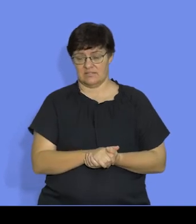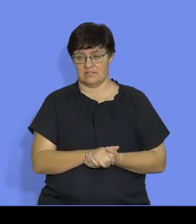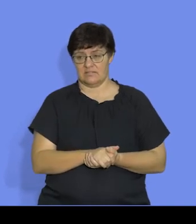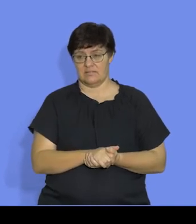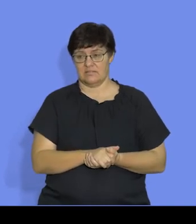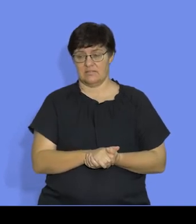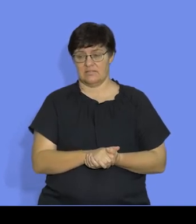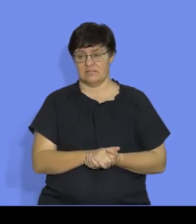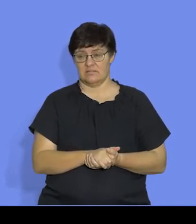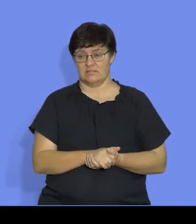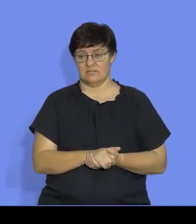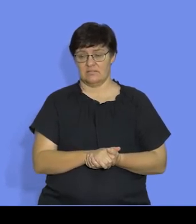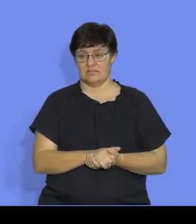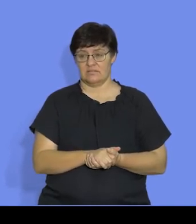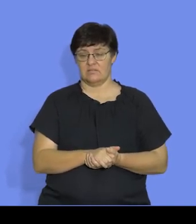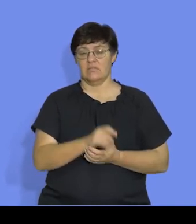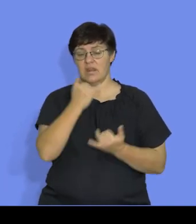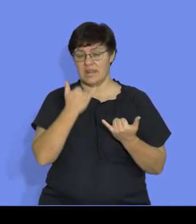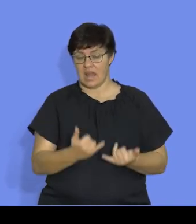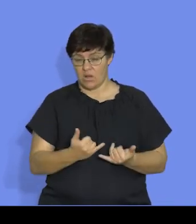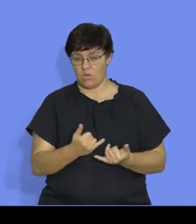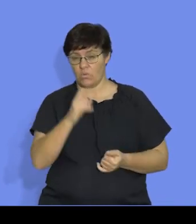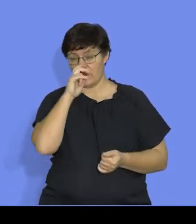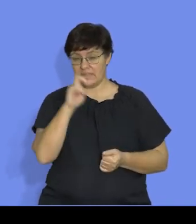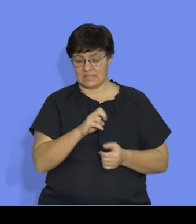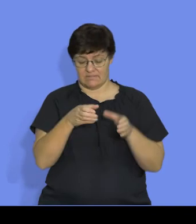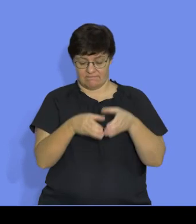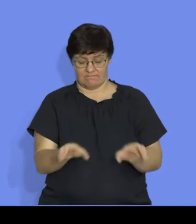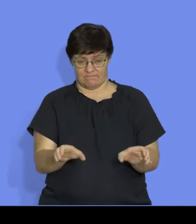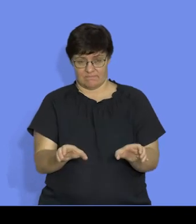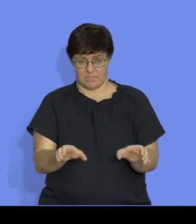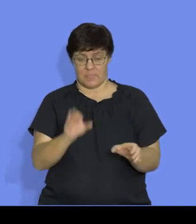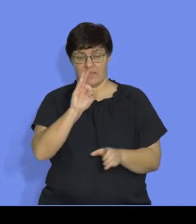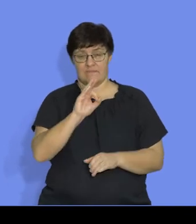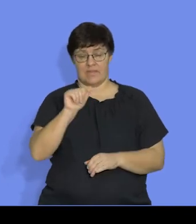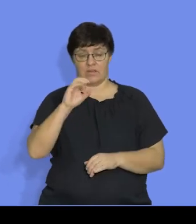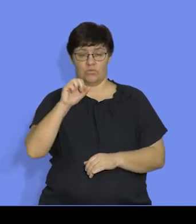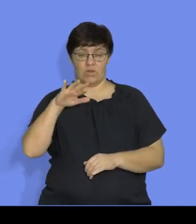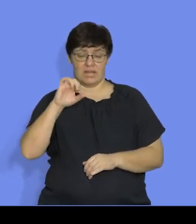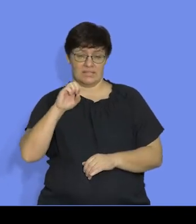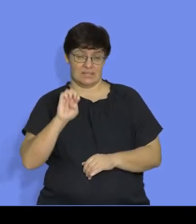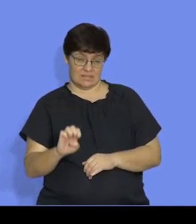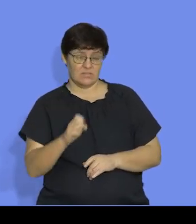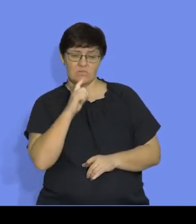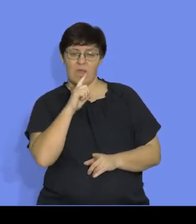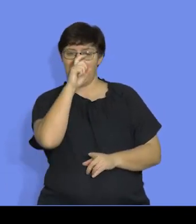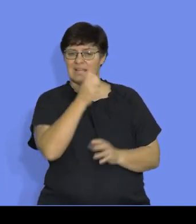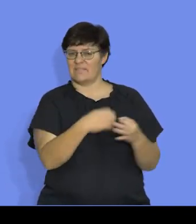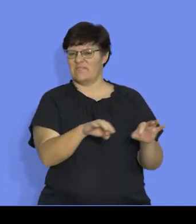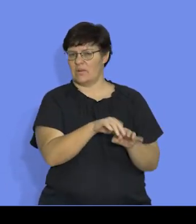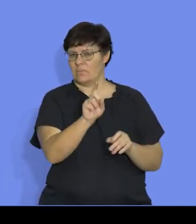15. Great, so now we are going to actually factorize to see what the values of x are going to be.